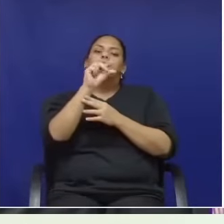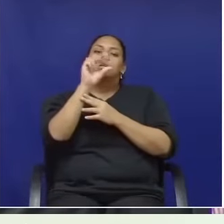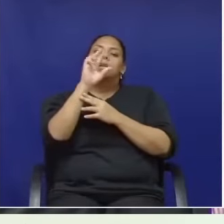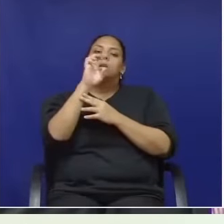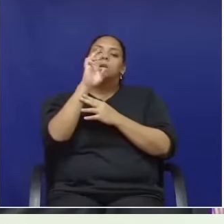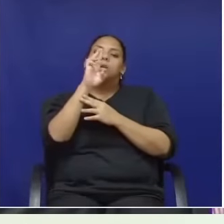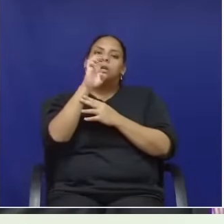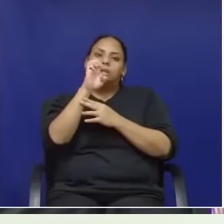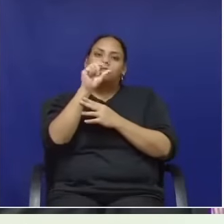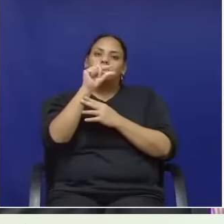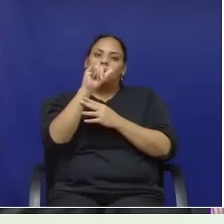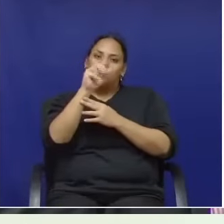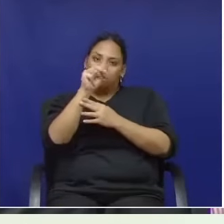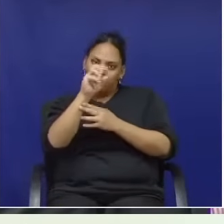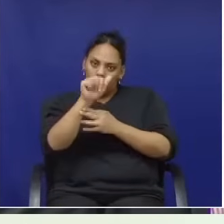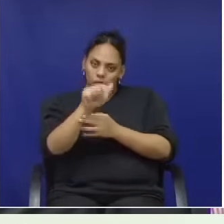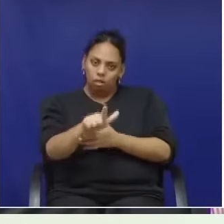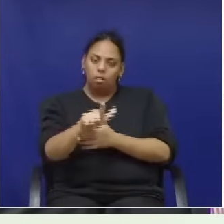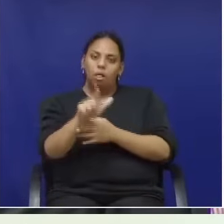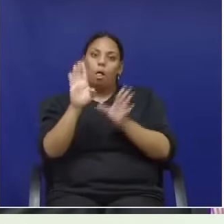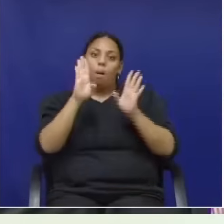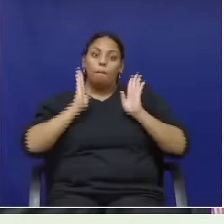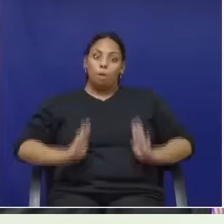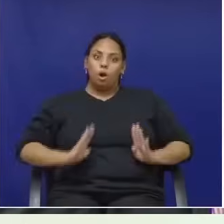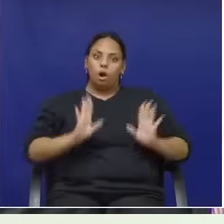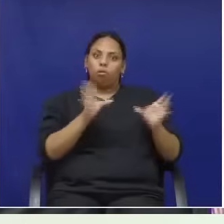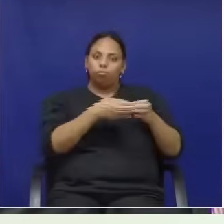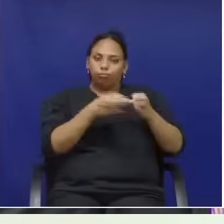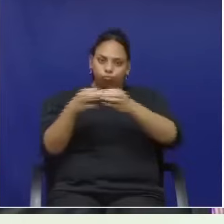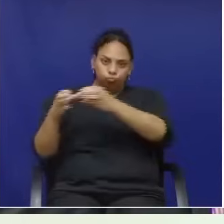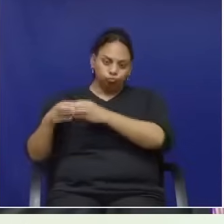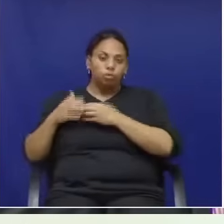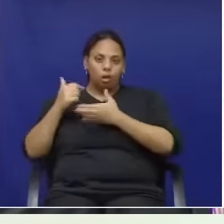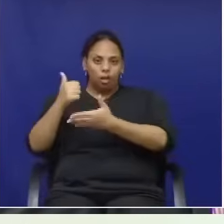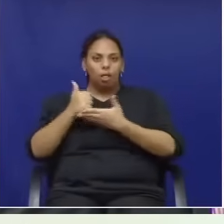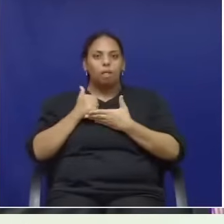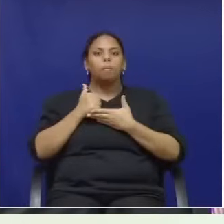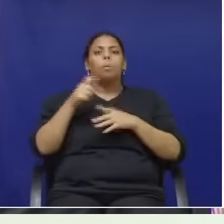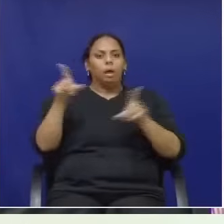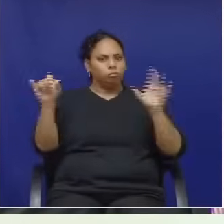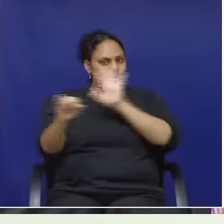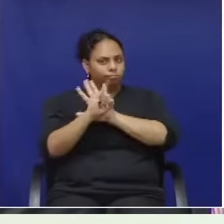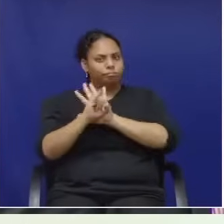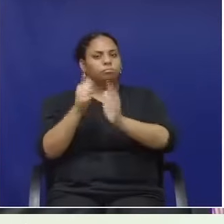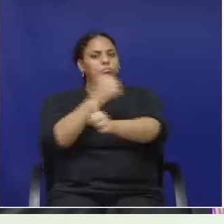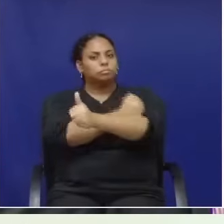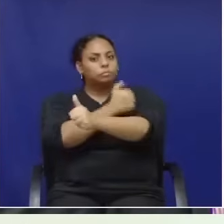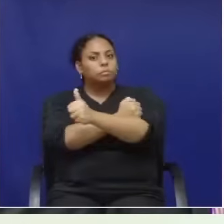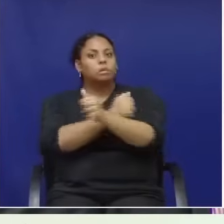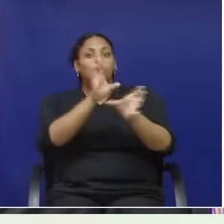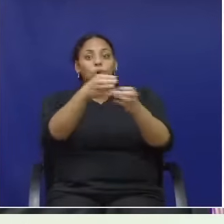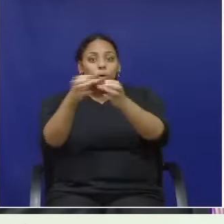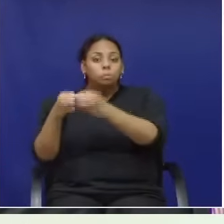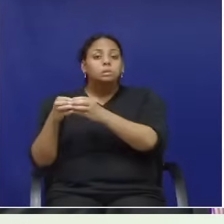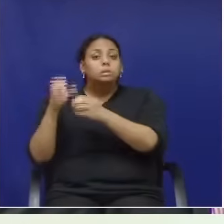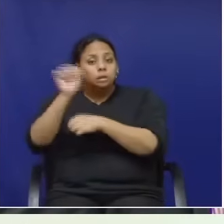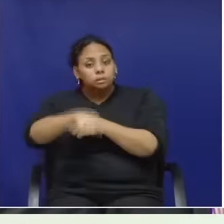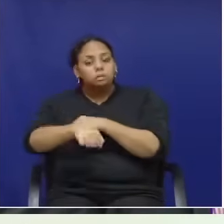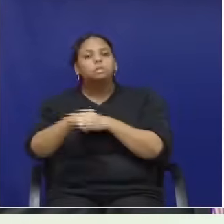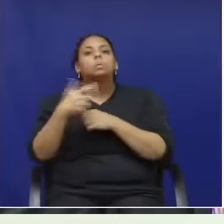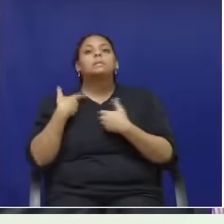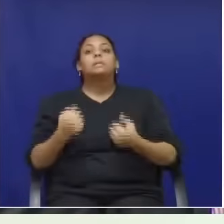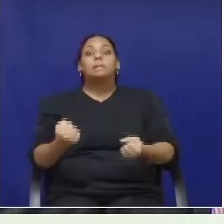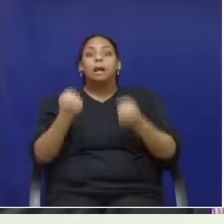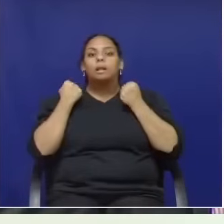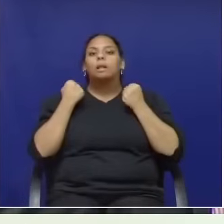our joint approach on the fight against narcotics and also strengthening our capability within